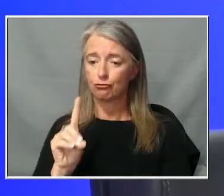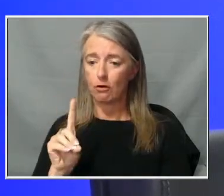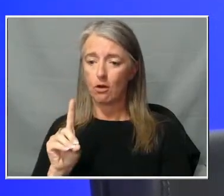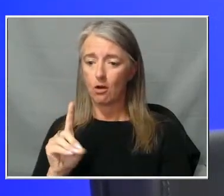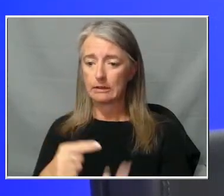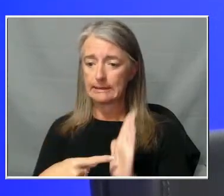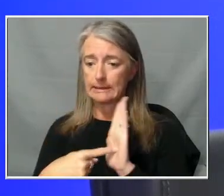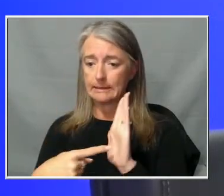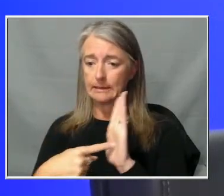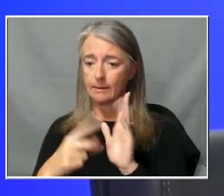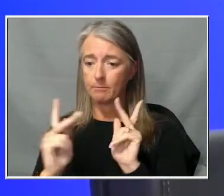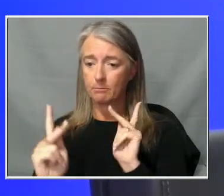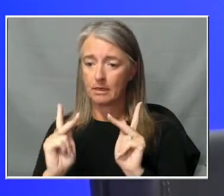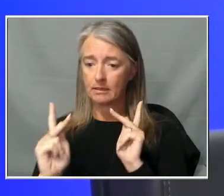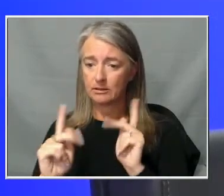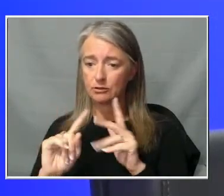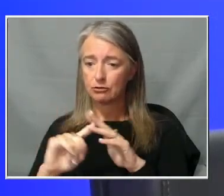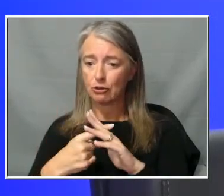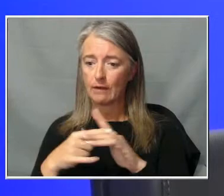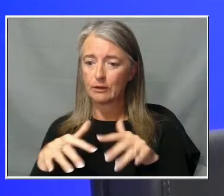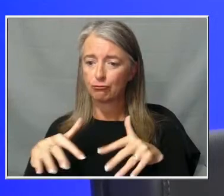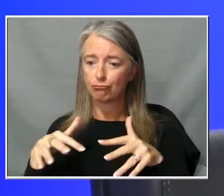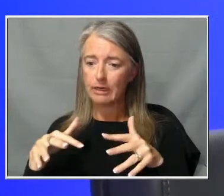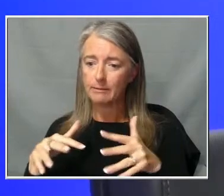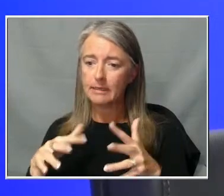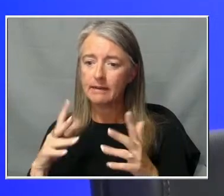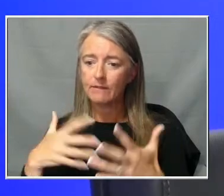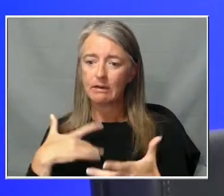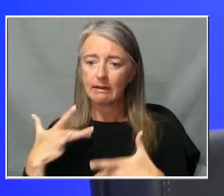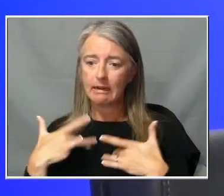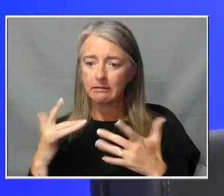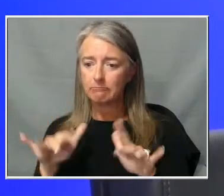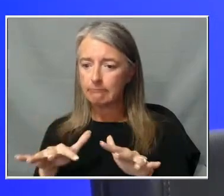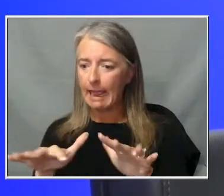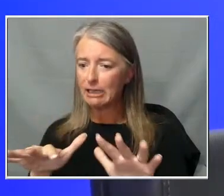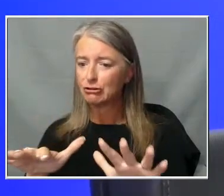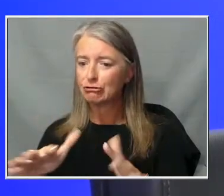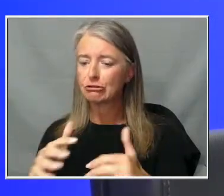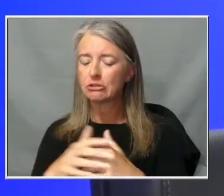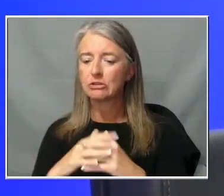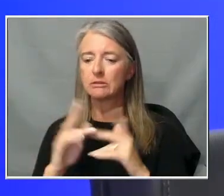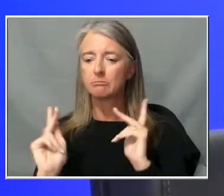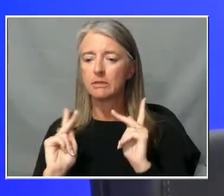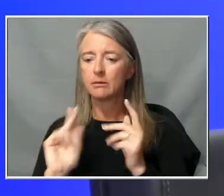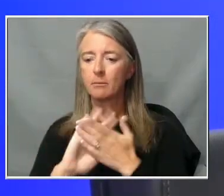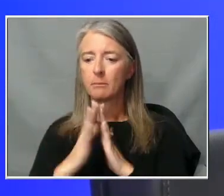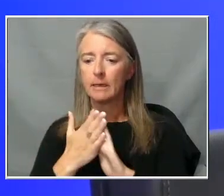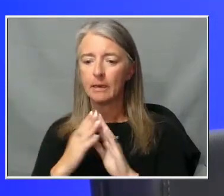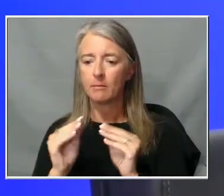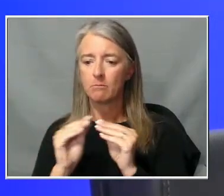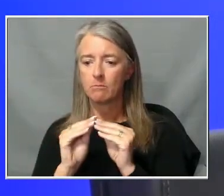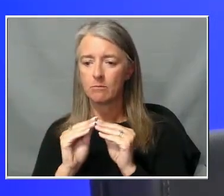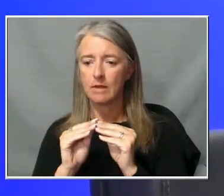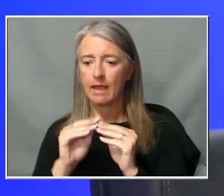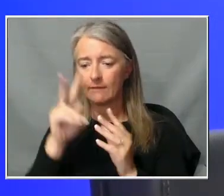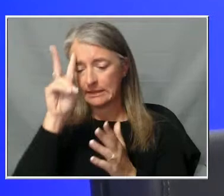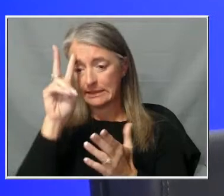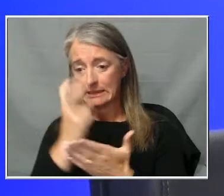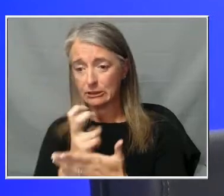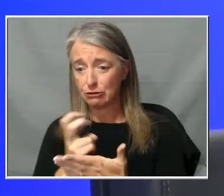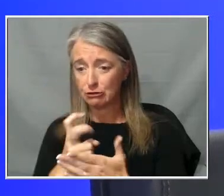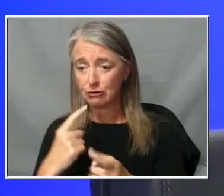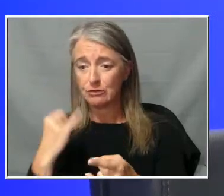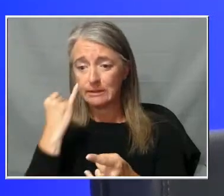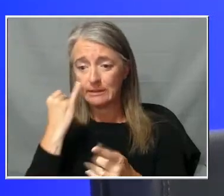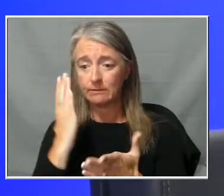can start having tremors, feel very anxious. Some people might develop seizures when they stop drinking. That's called